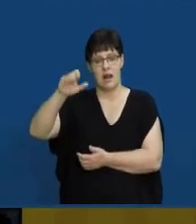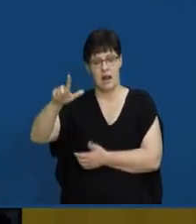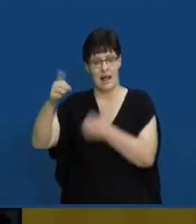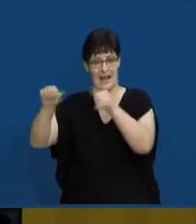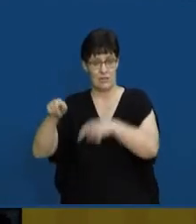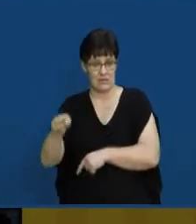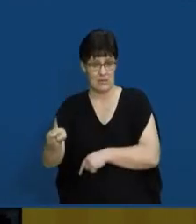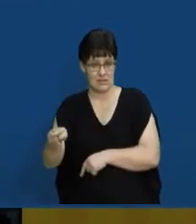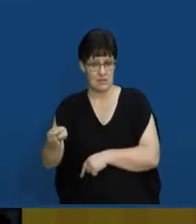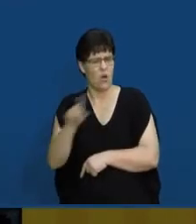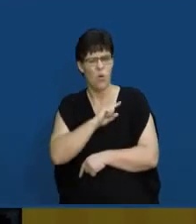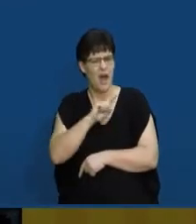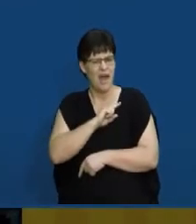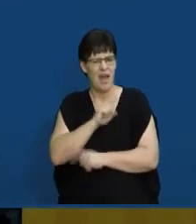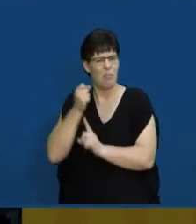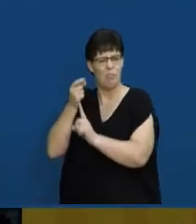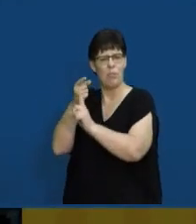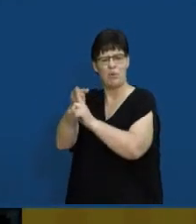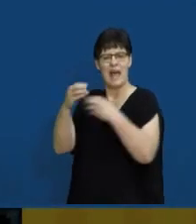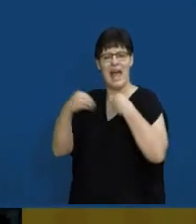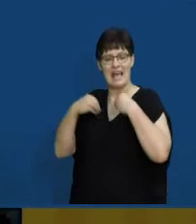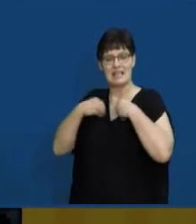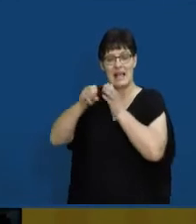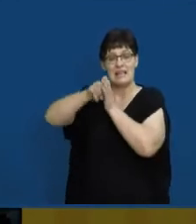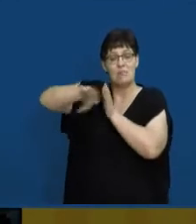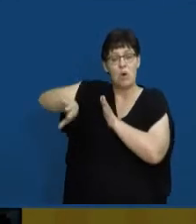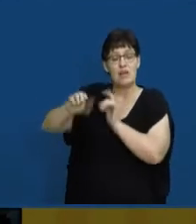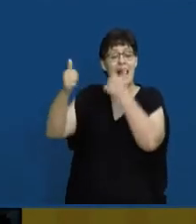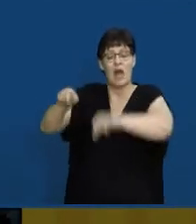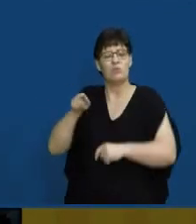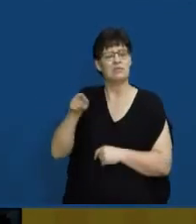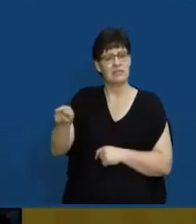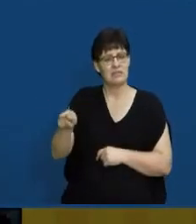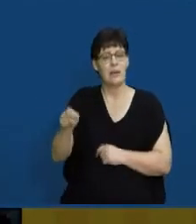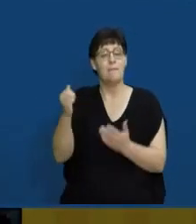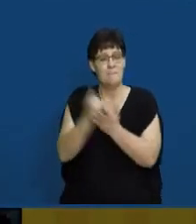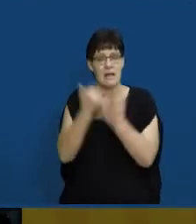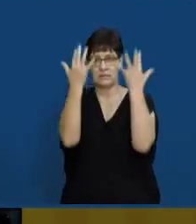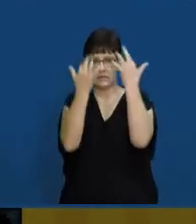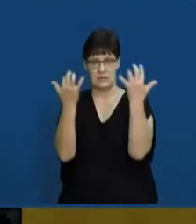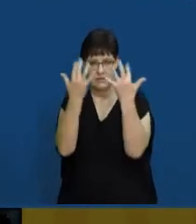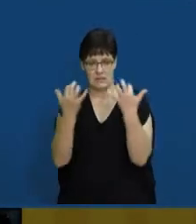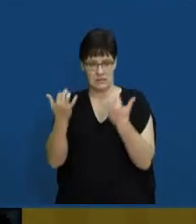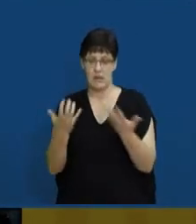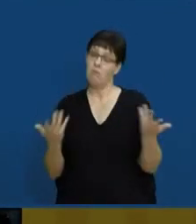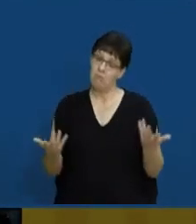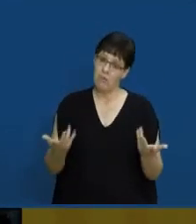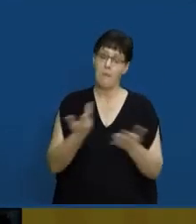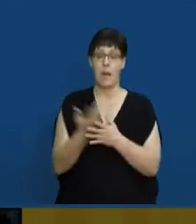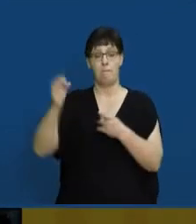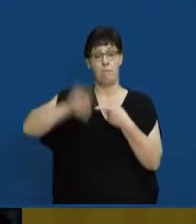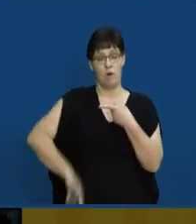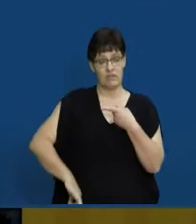Why? Because the purpose of your asset disposal account is to calculate either a